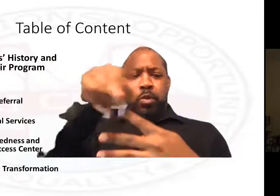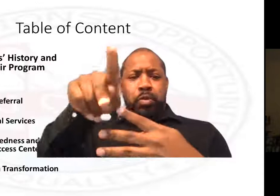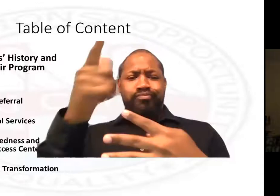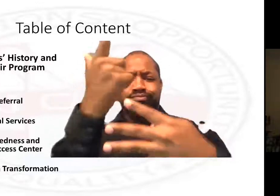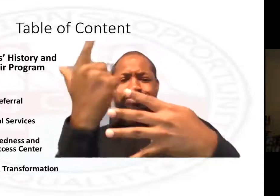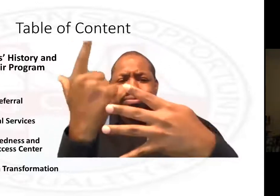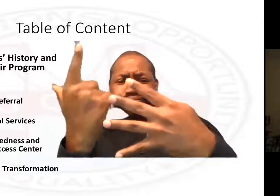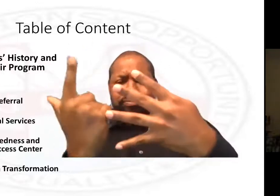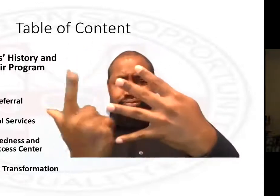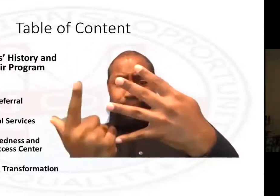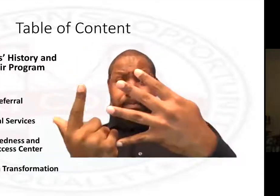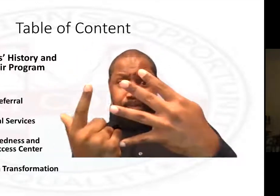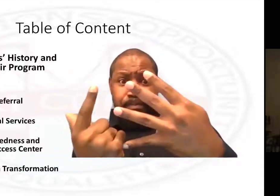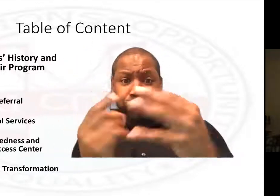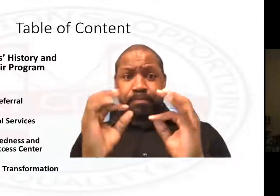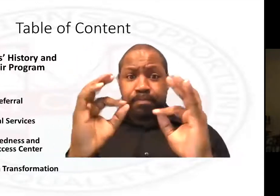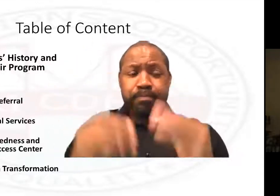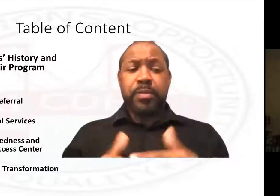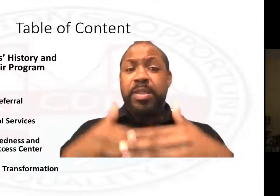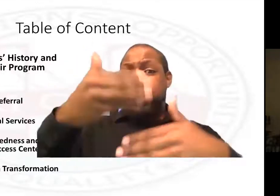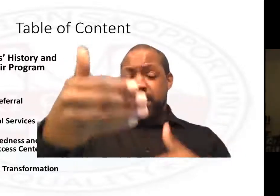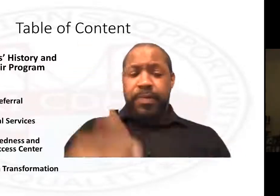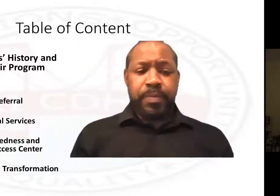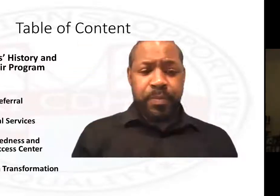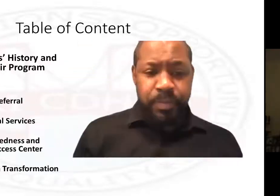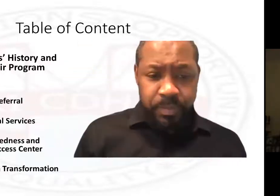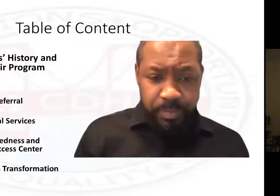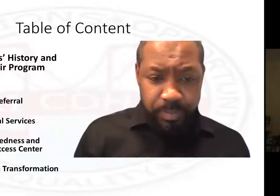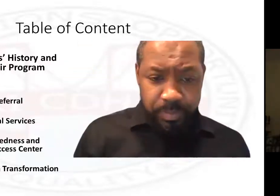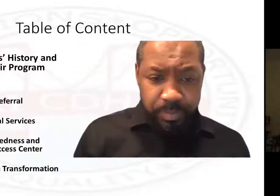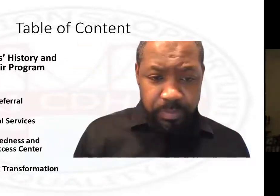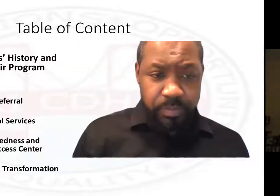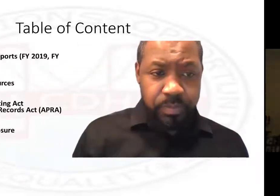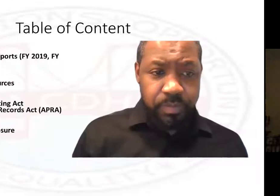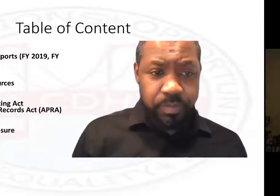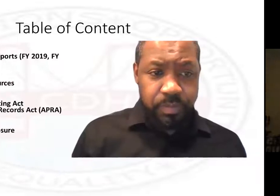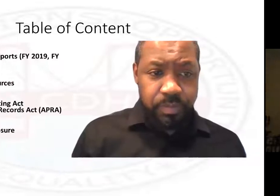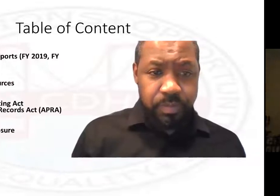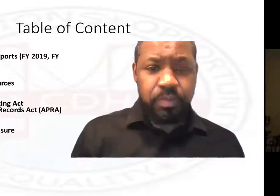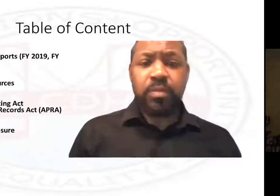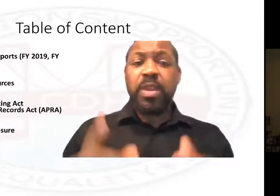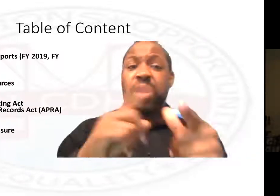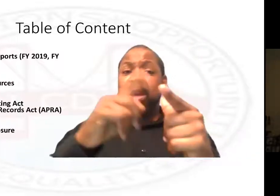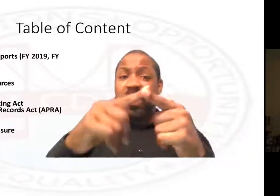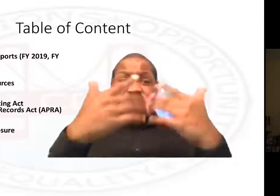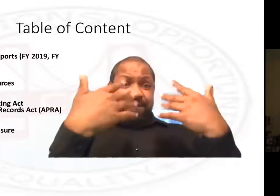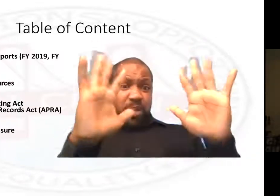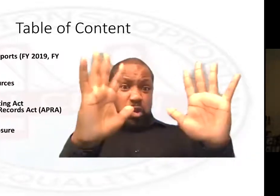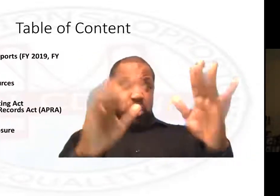Those 4 speakers will show their own PowerPoints and go through that, those department by